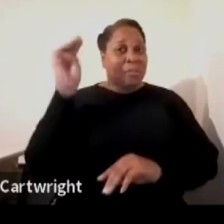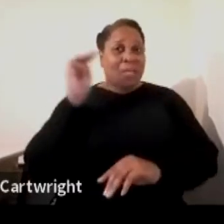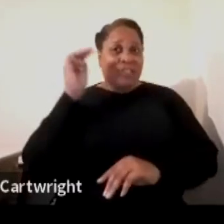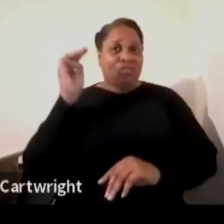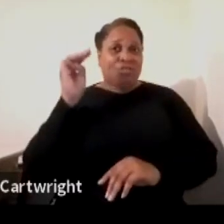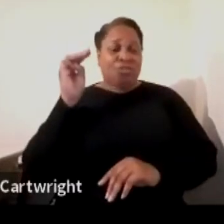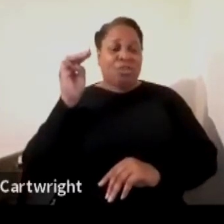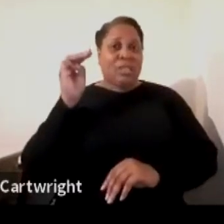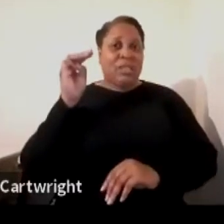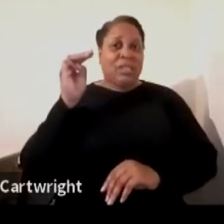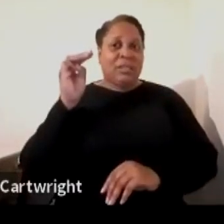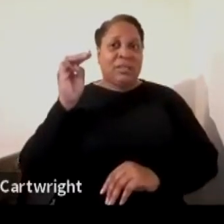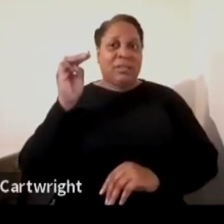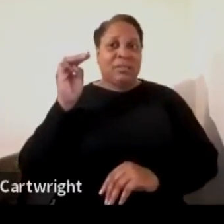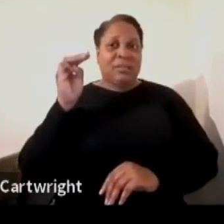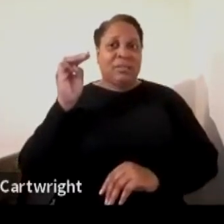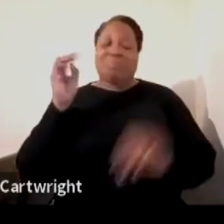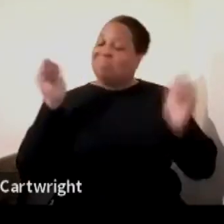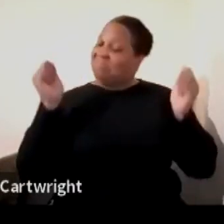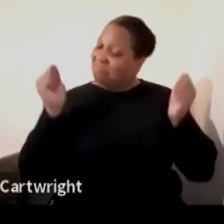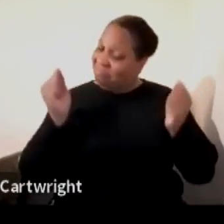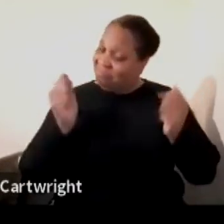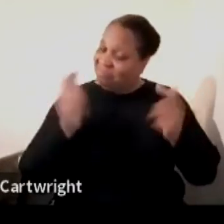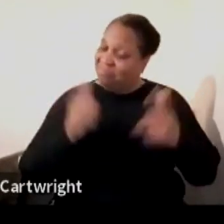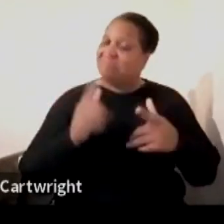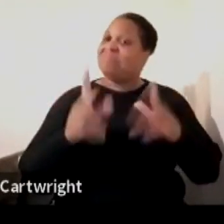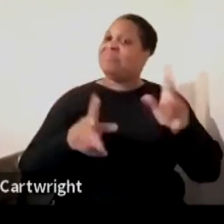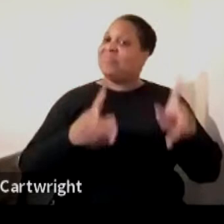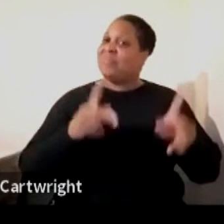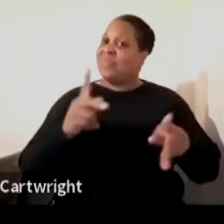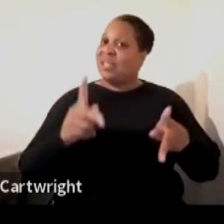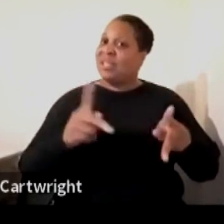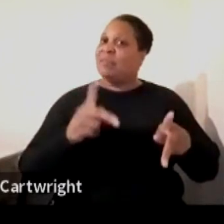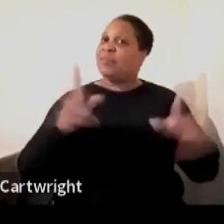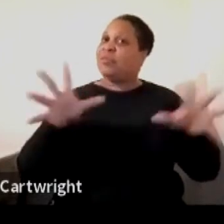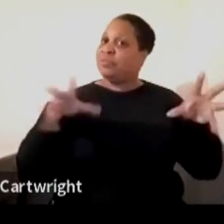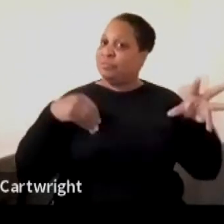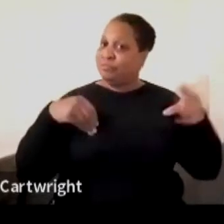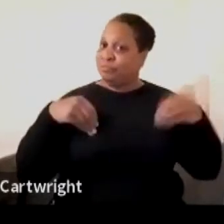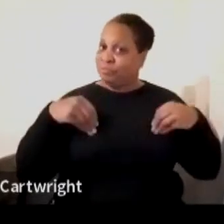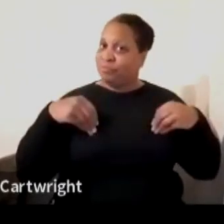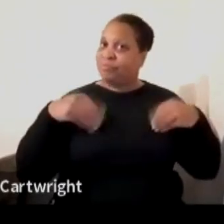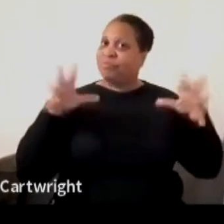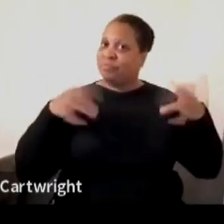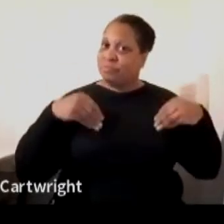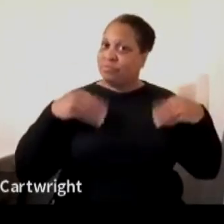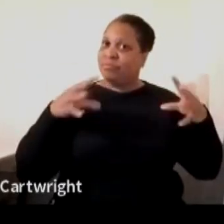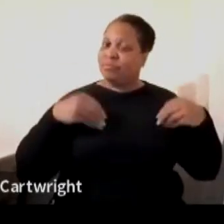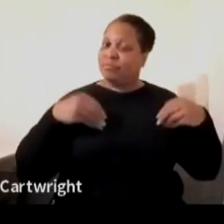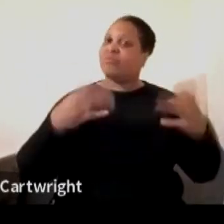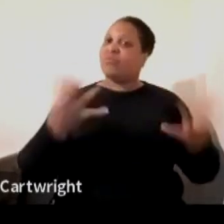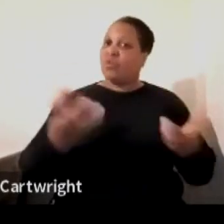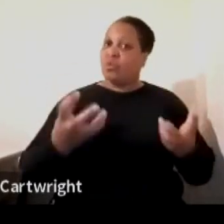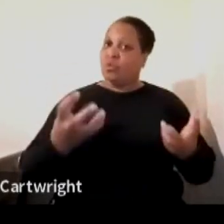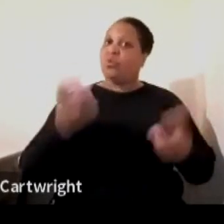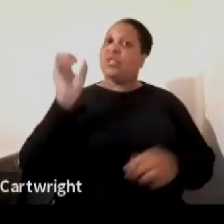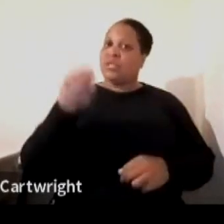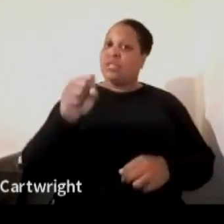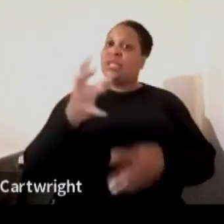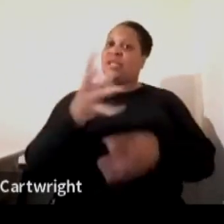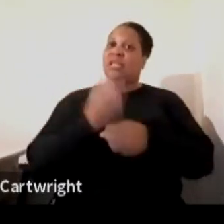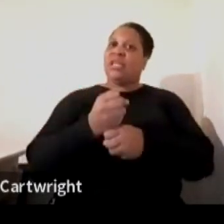would be everybody who is eligible for a vaccine and wants one will get one by the summer.